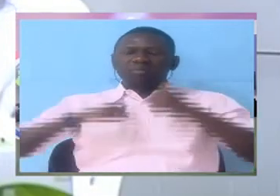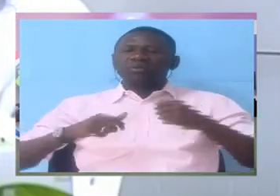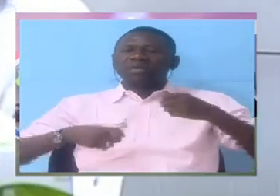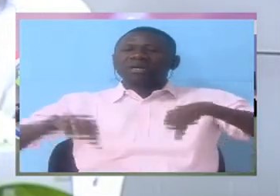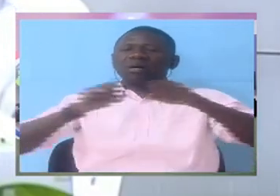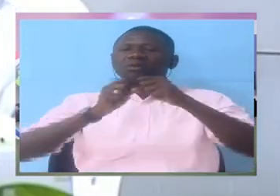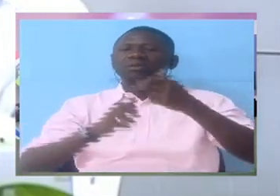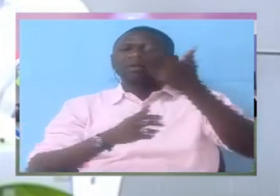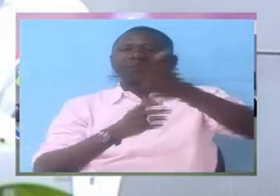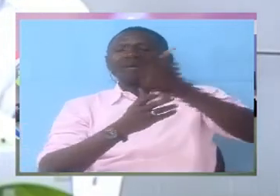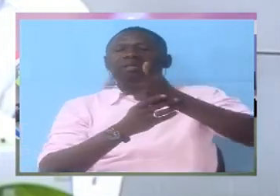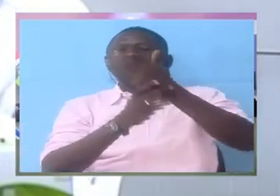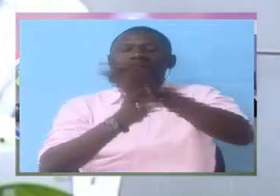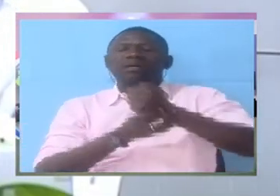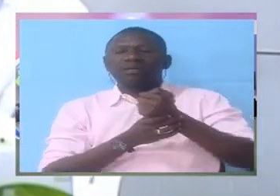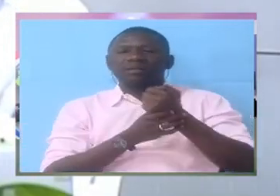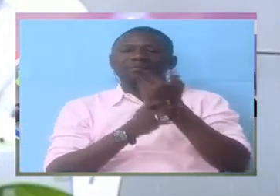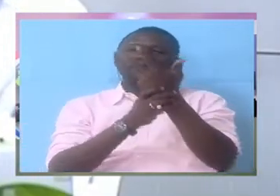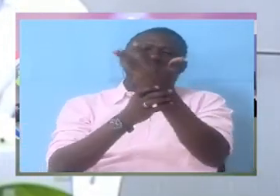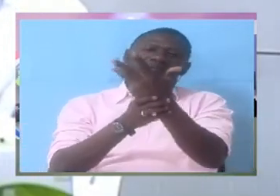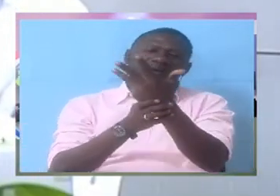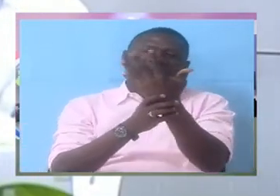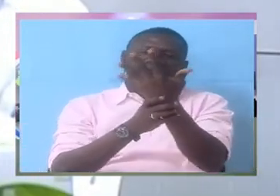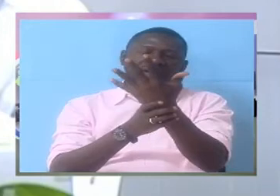1995-96 sangola ma avant.